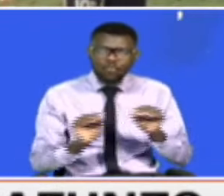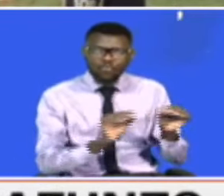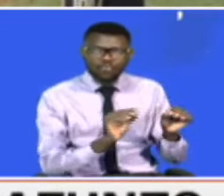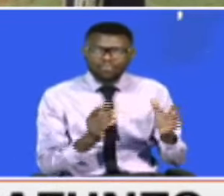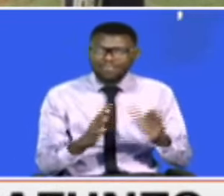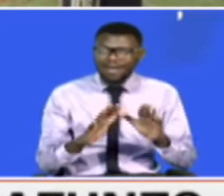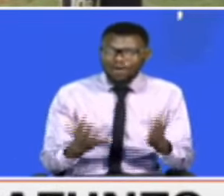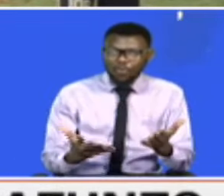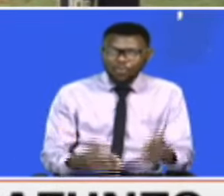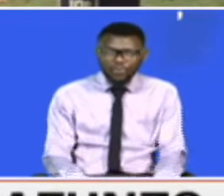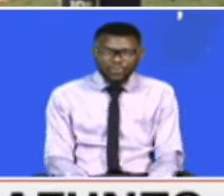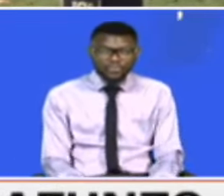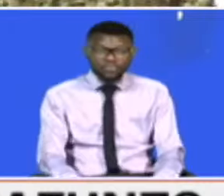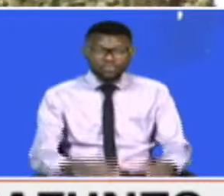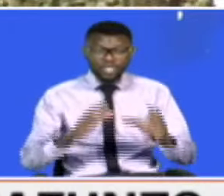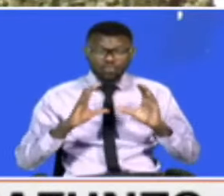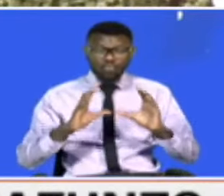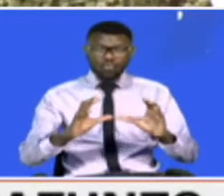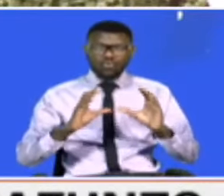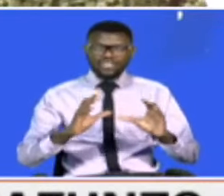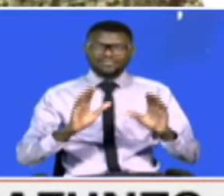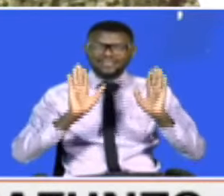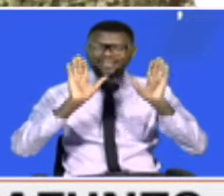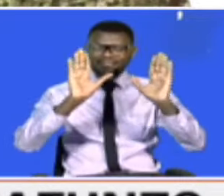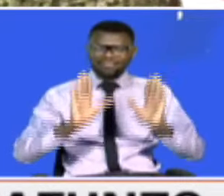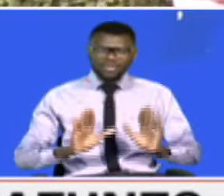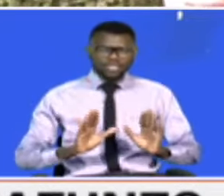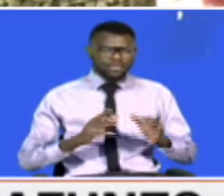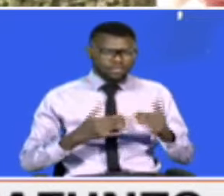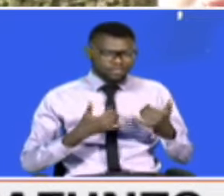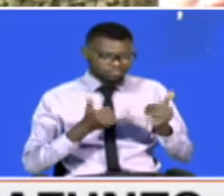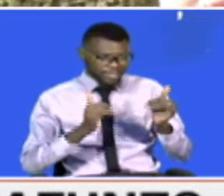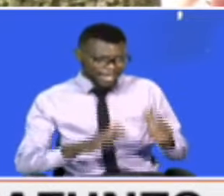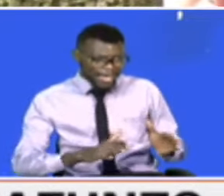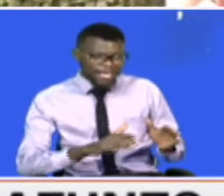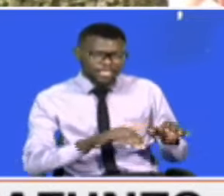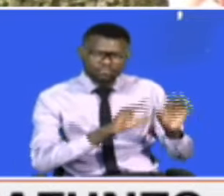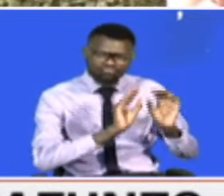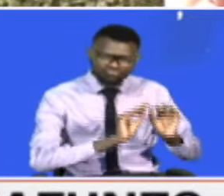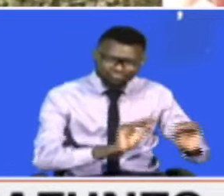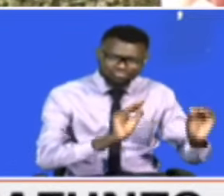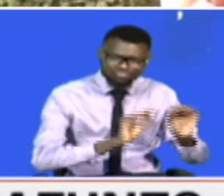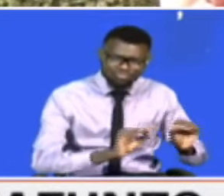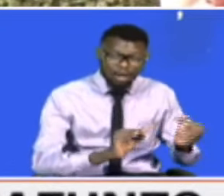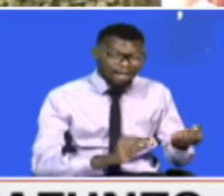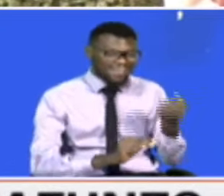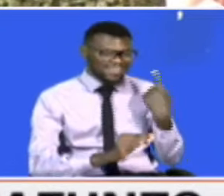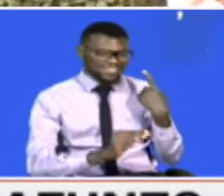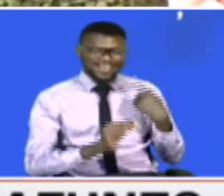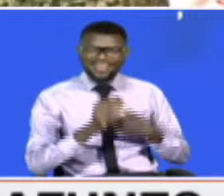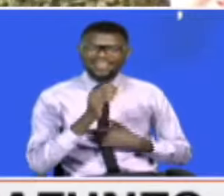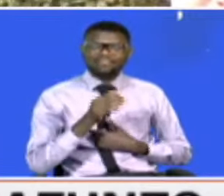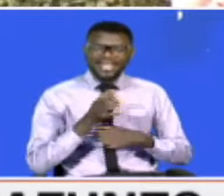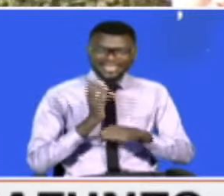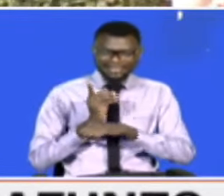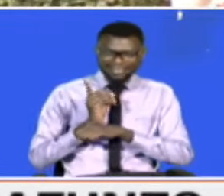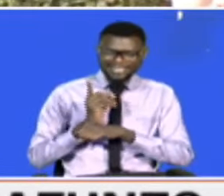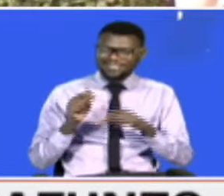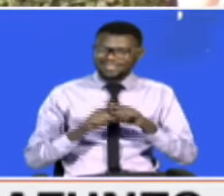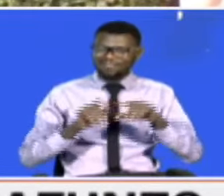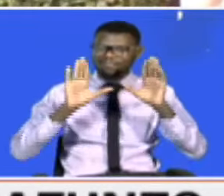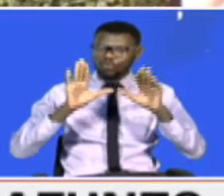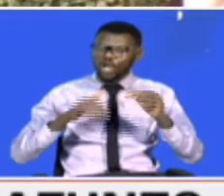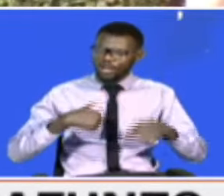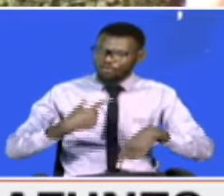critical in terms of just even getting the players to understand the importance of discipline, the importance of consistency, the importance